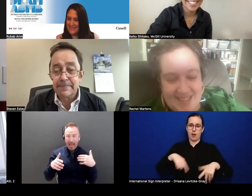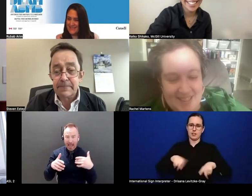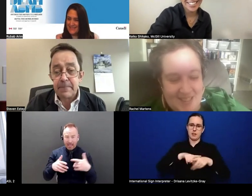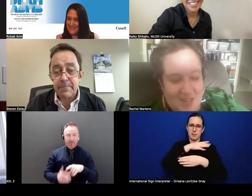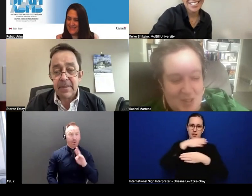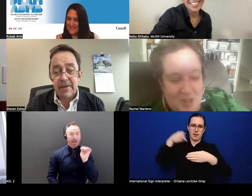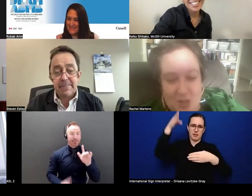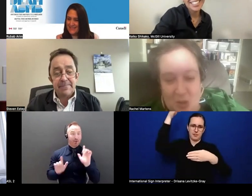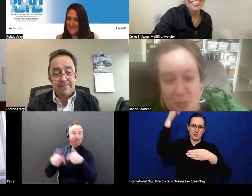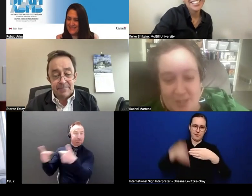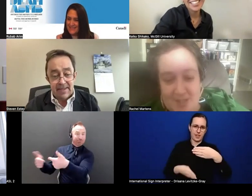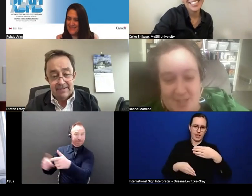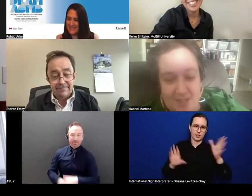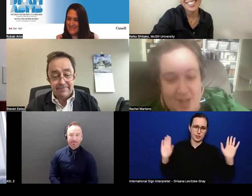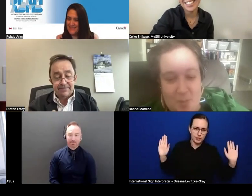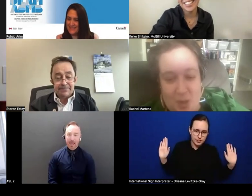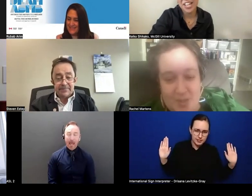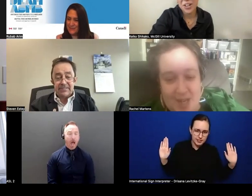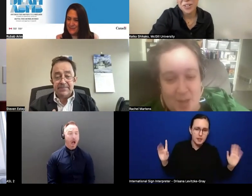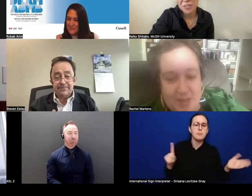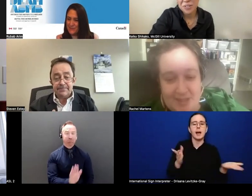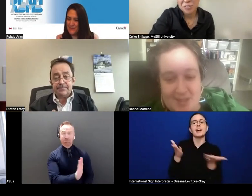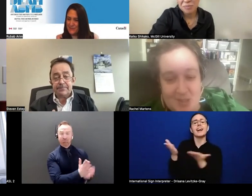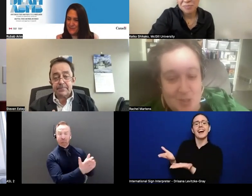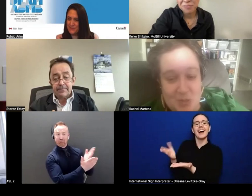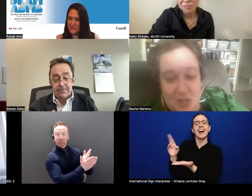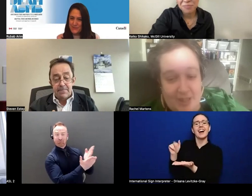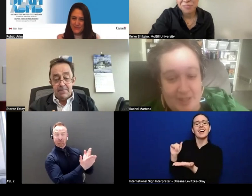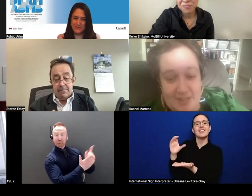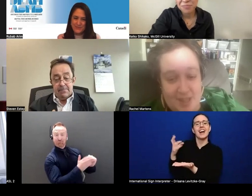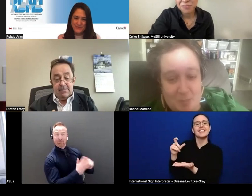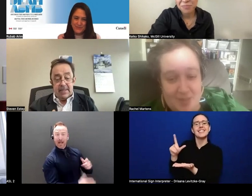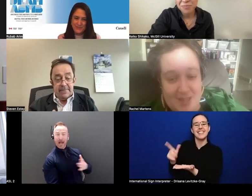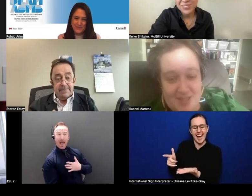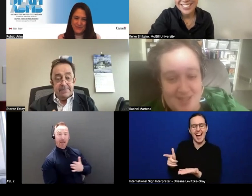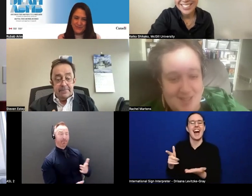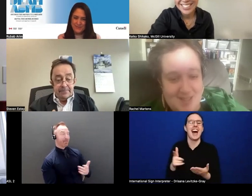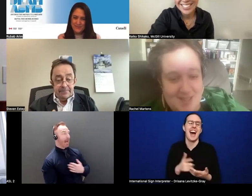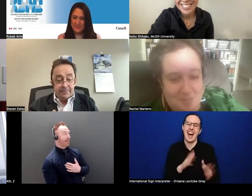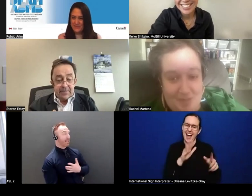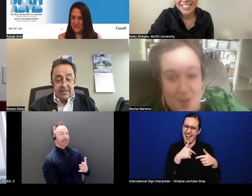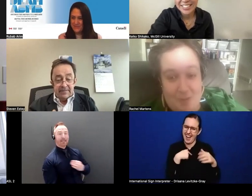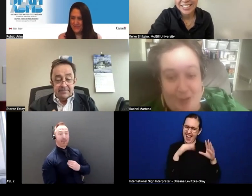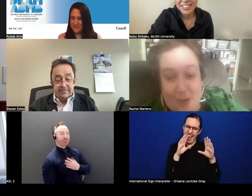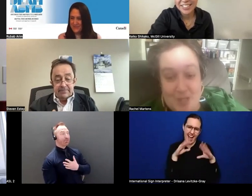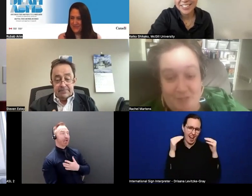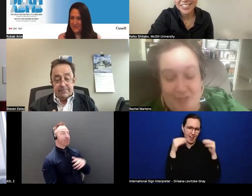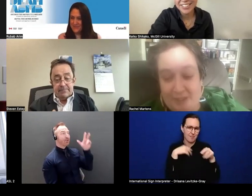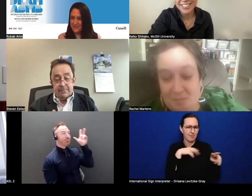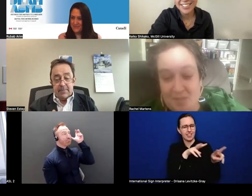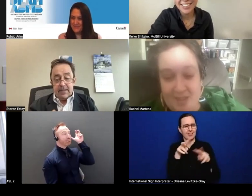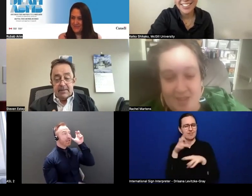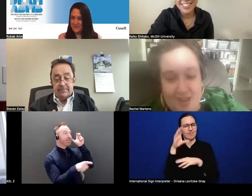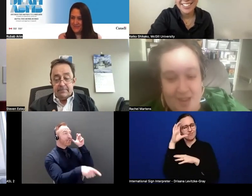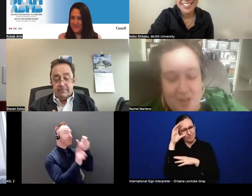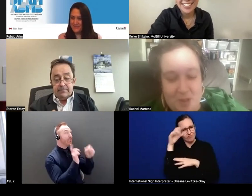floor. No worries, Steve. I'm always happy to listen to you talk anytime. I'm always a fan.